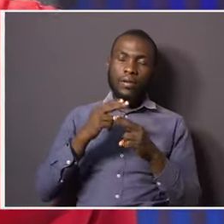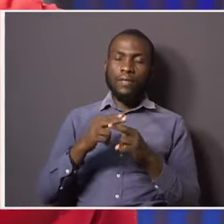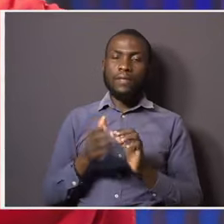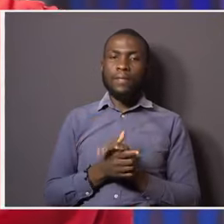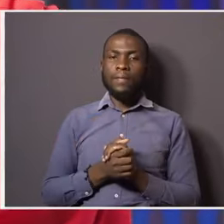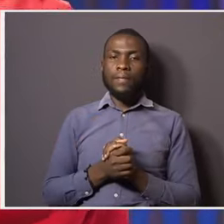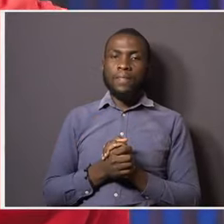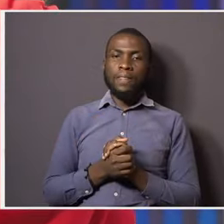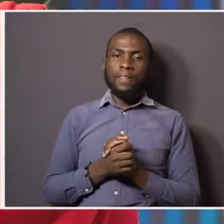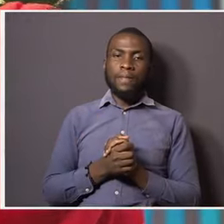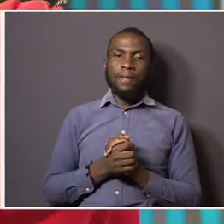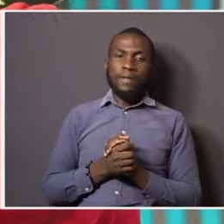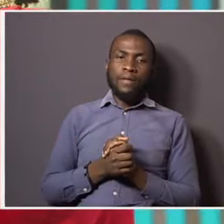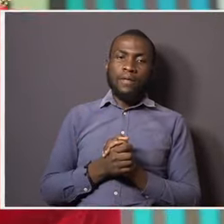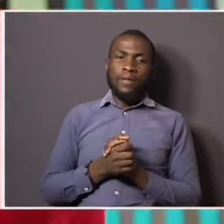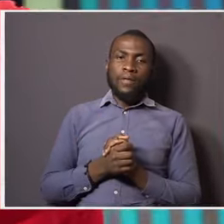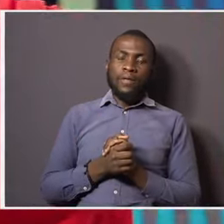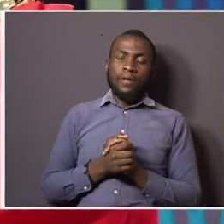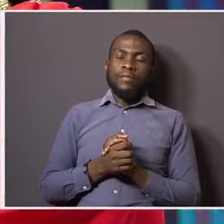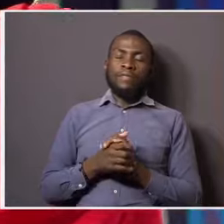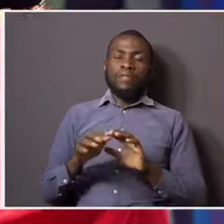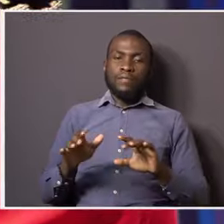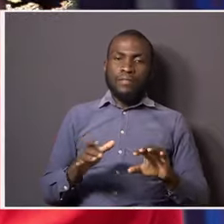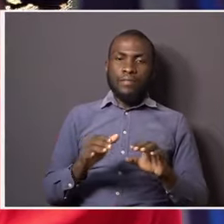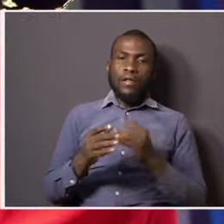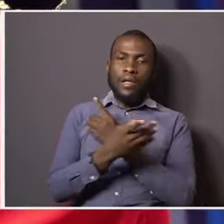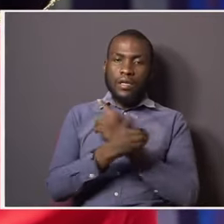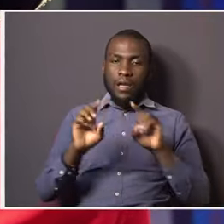Declare that, Lord, that your name prevails through the darkness.